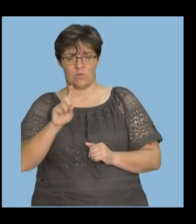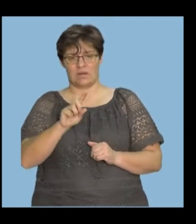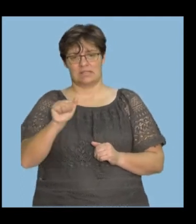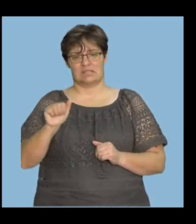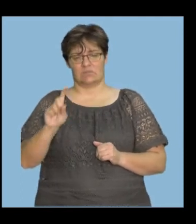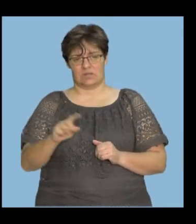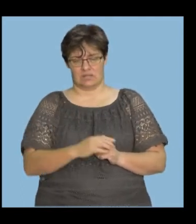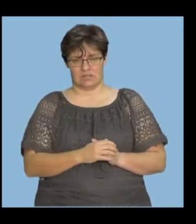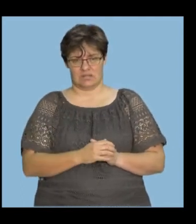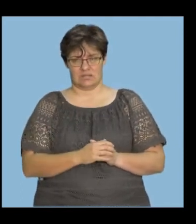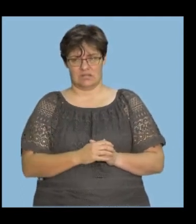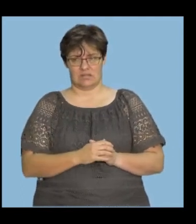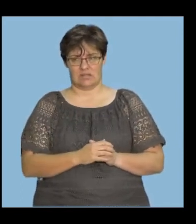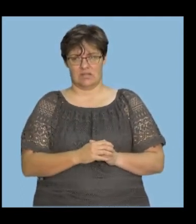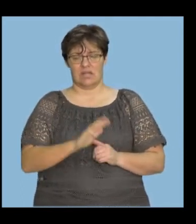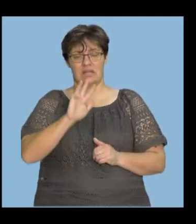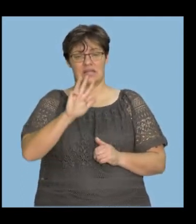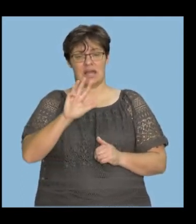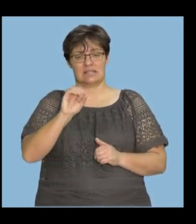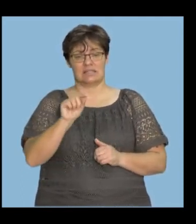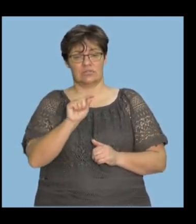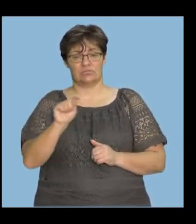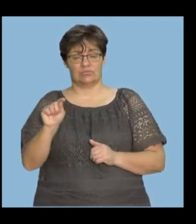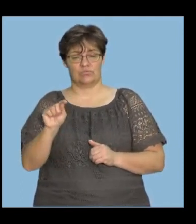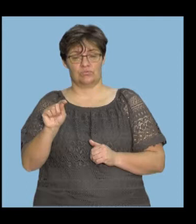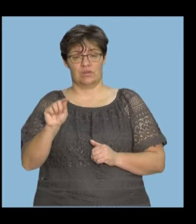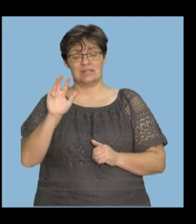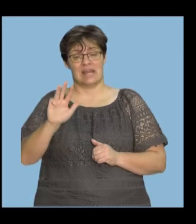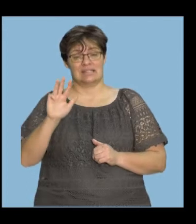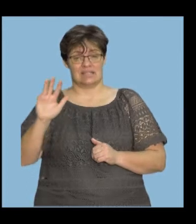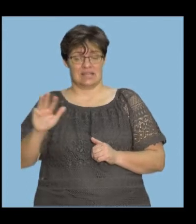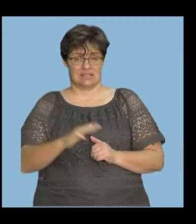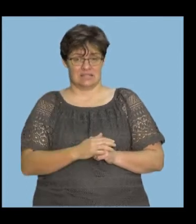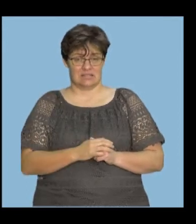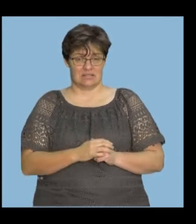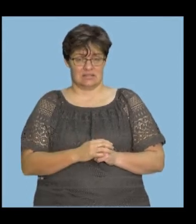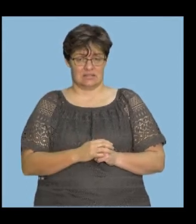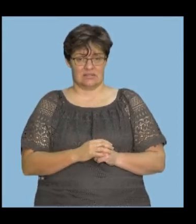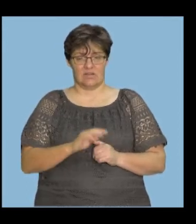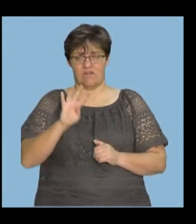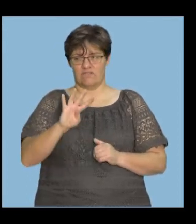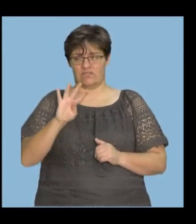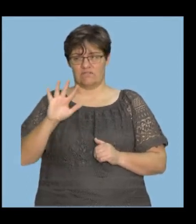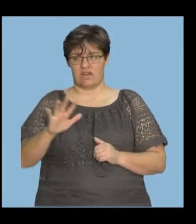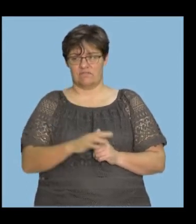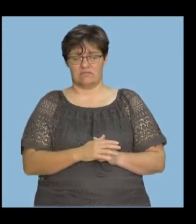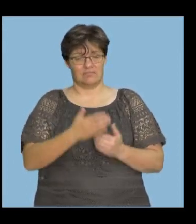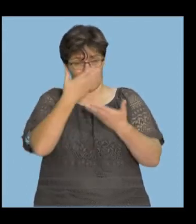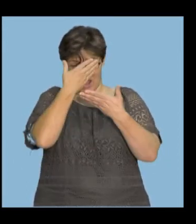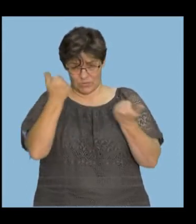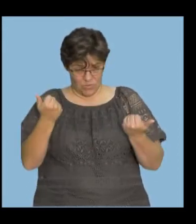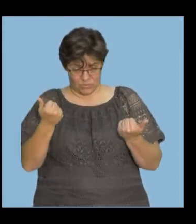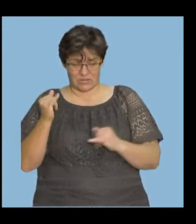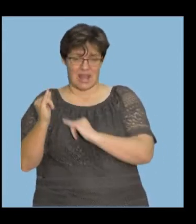161, and 90 to 99, which is 45, unknown